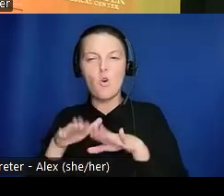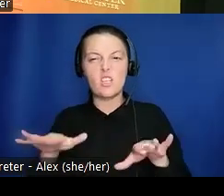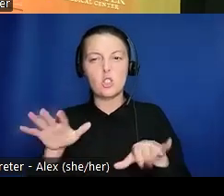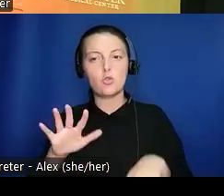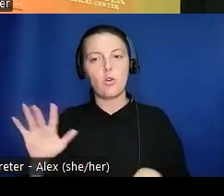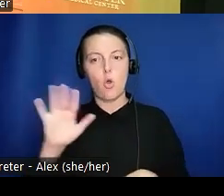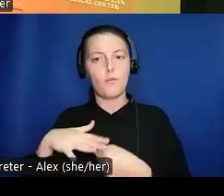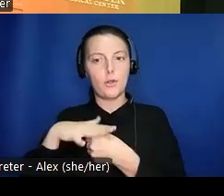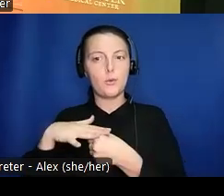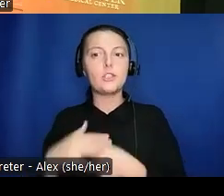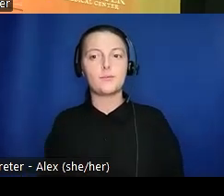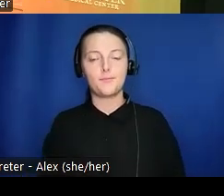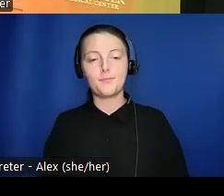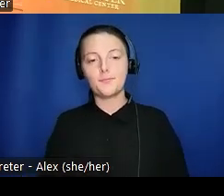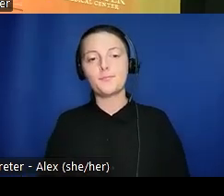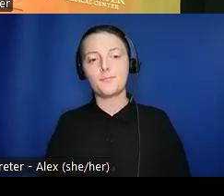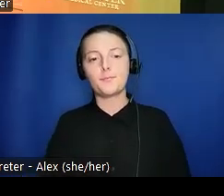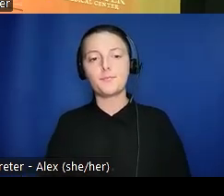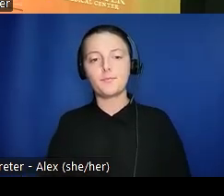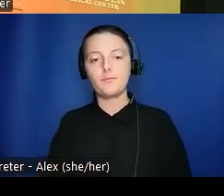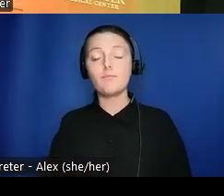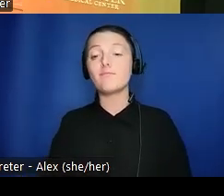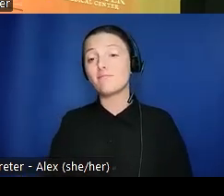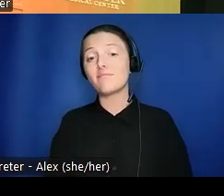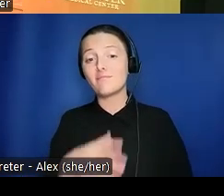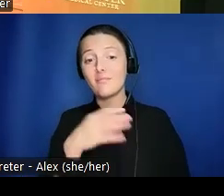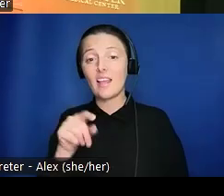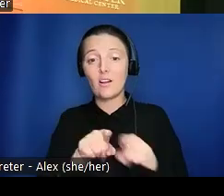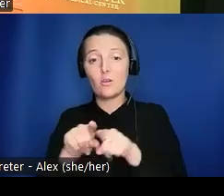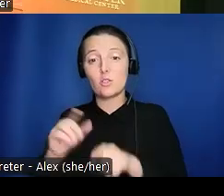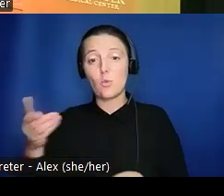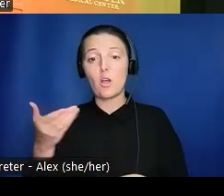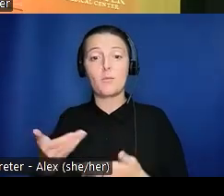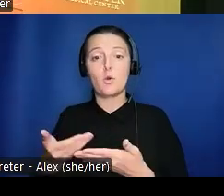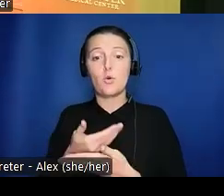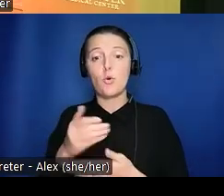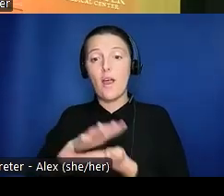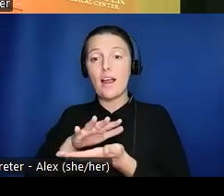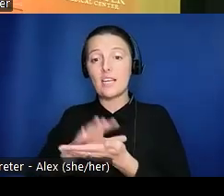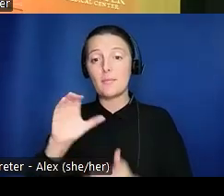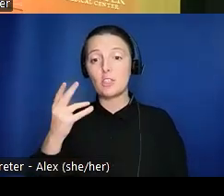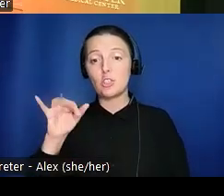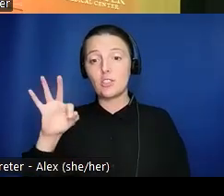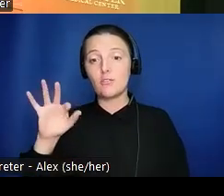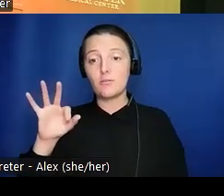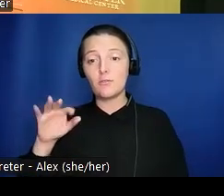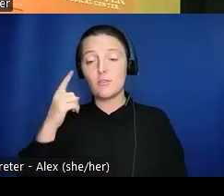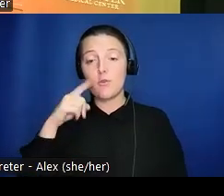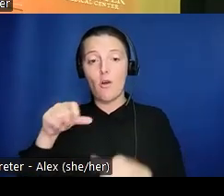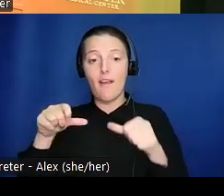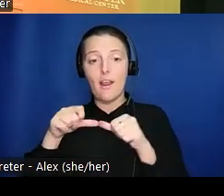And we also welcome the new academic chief in area, Sheftel, along with these new faculty members as